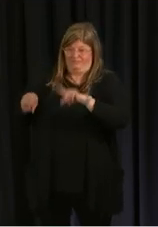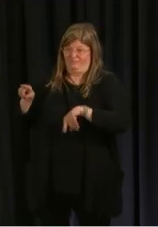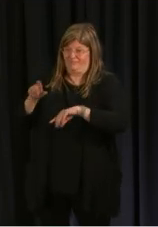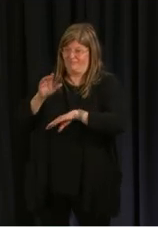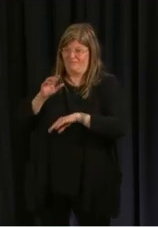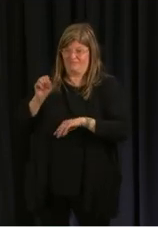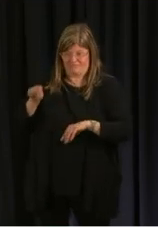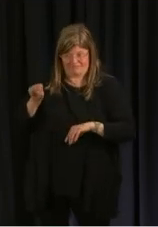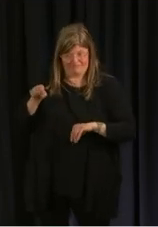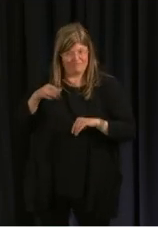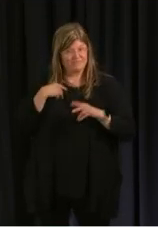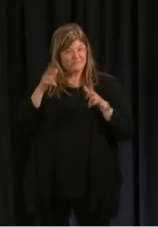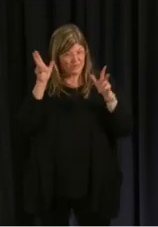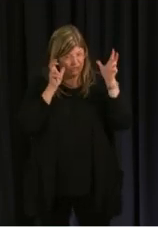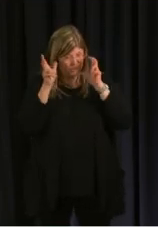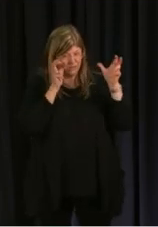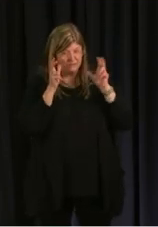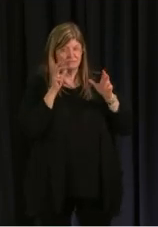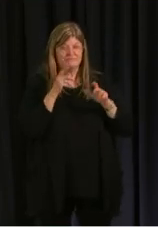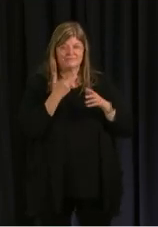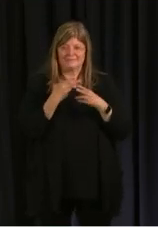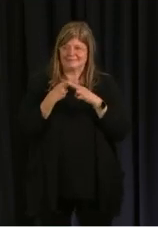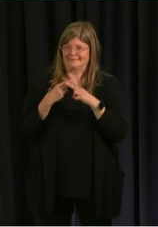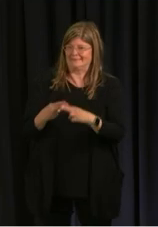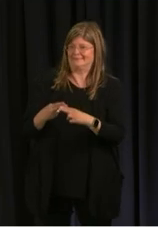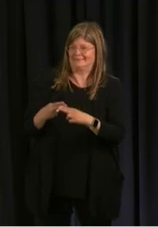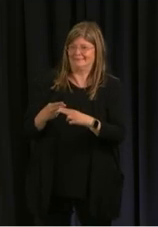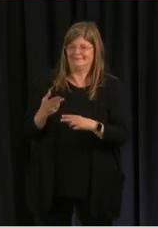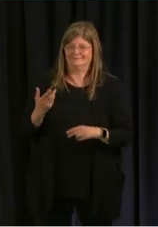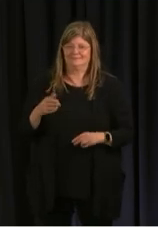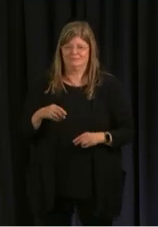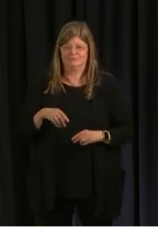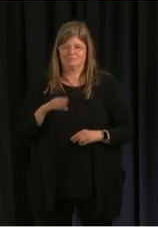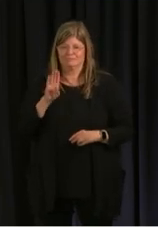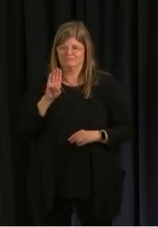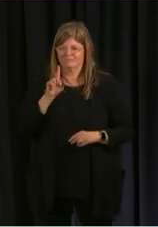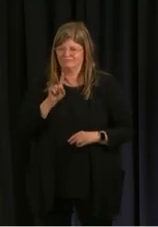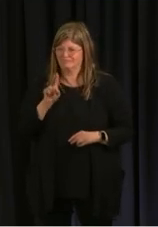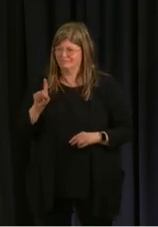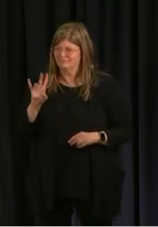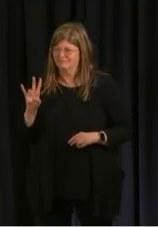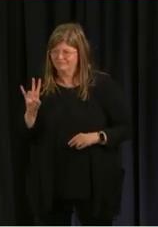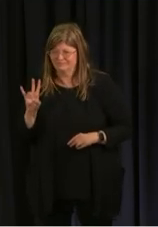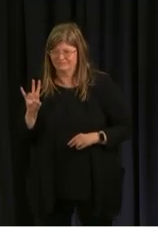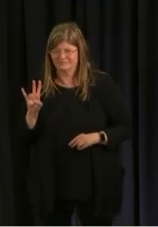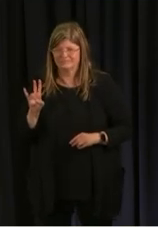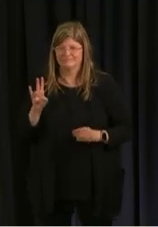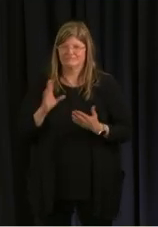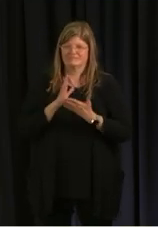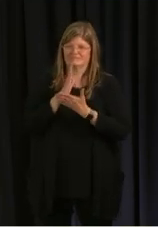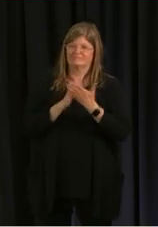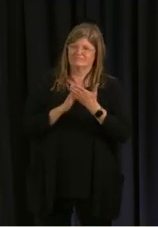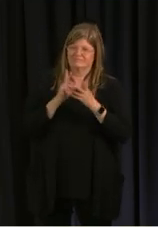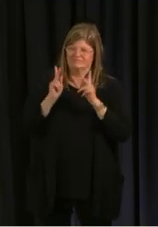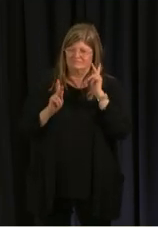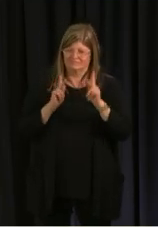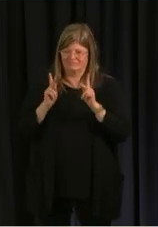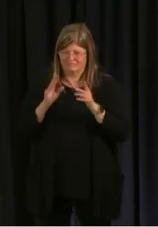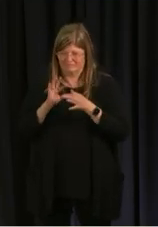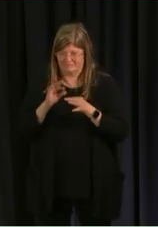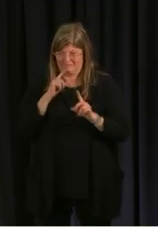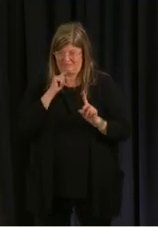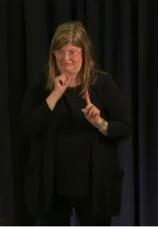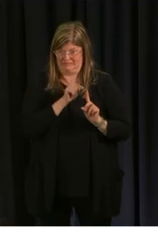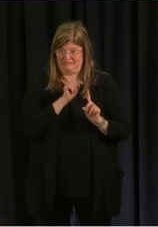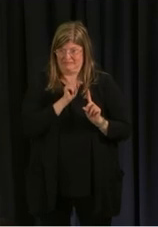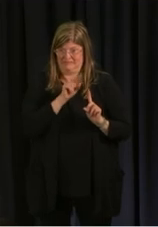probably heard, either called B117. A lot of people use those terms. Some people use kind of where they originated, whether it was in